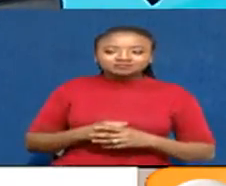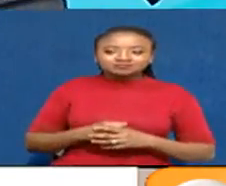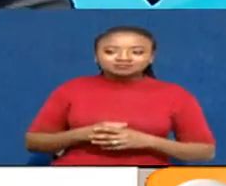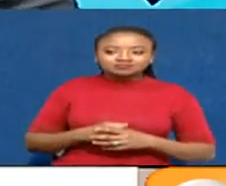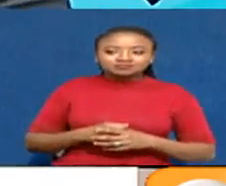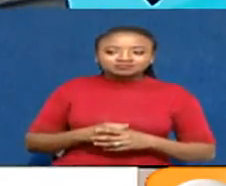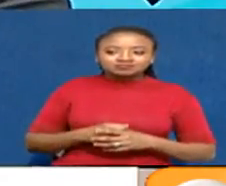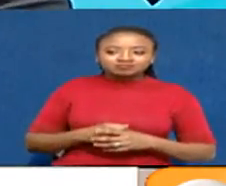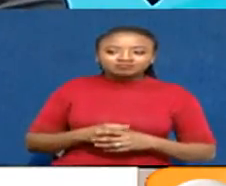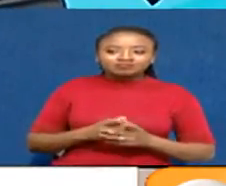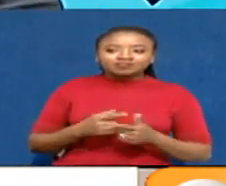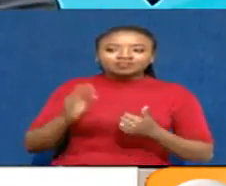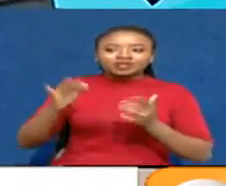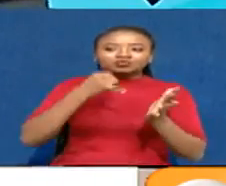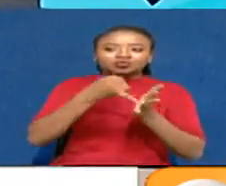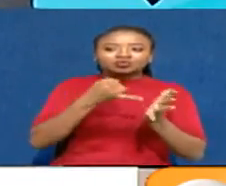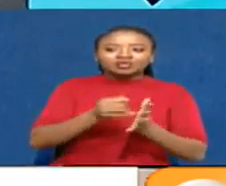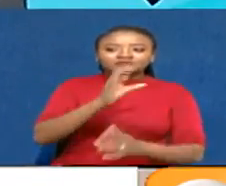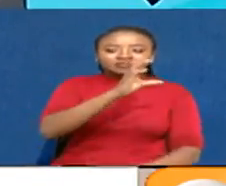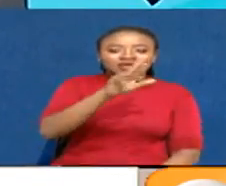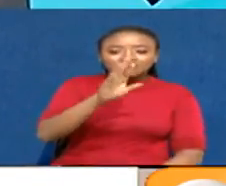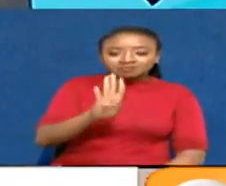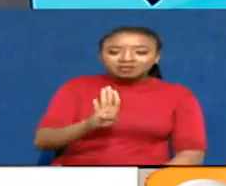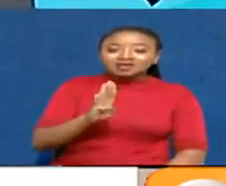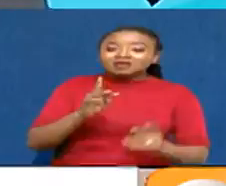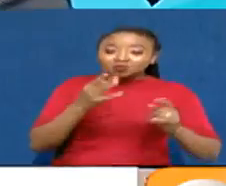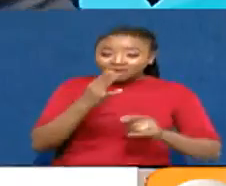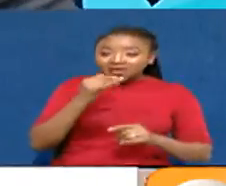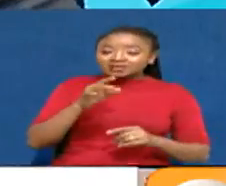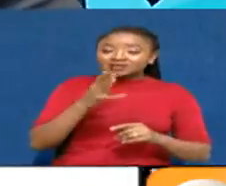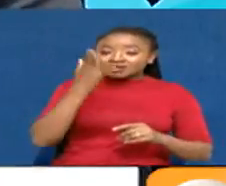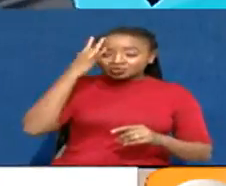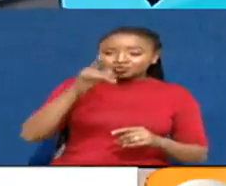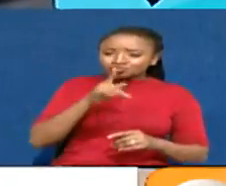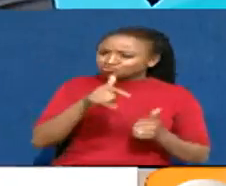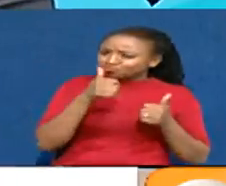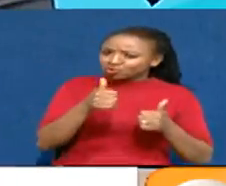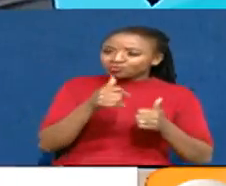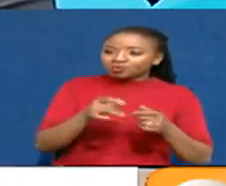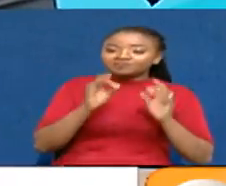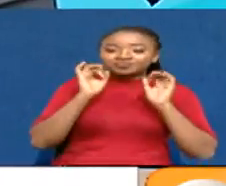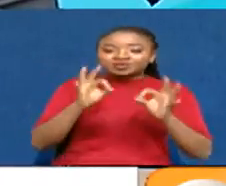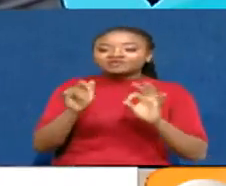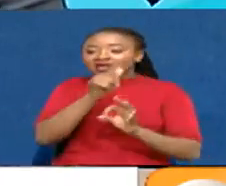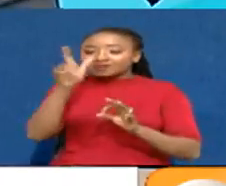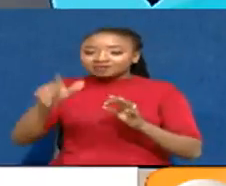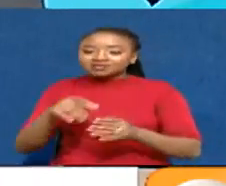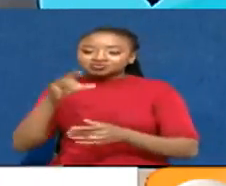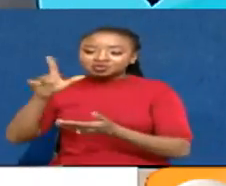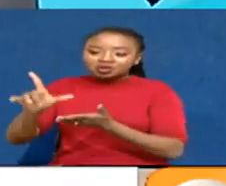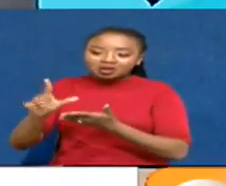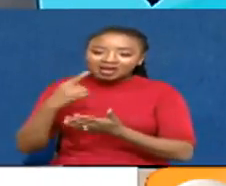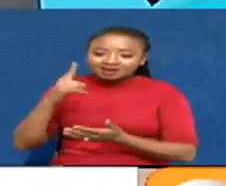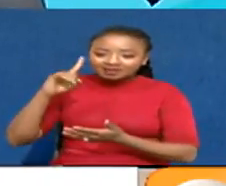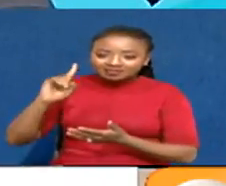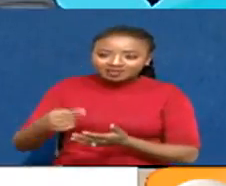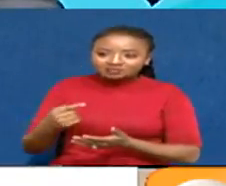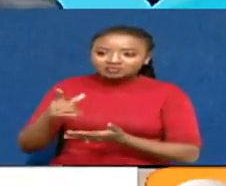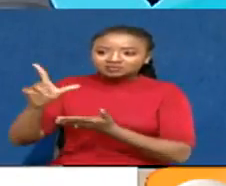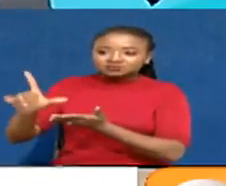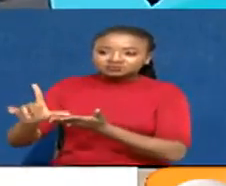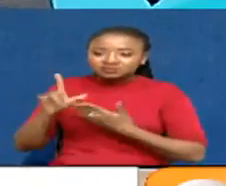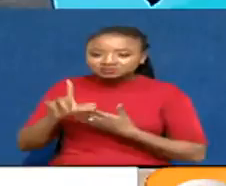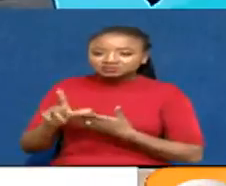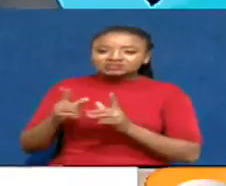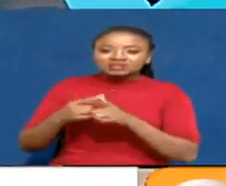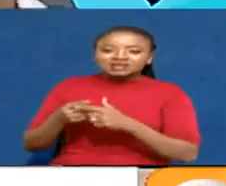What the CRB will now know is that Trevor is a good payer. When Kevin takes 100,000 shillings and then pays 2 months and then